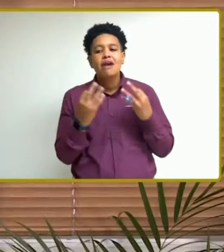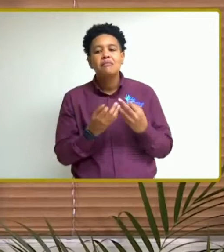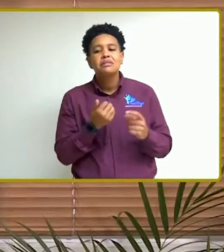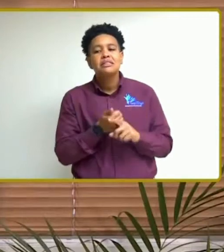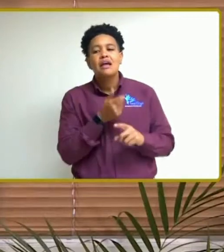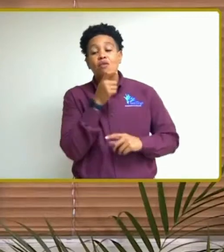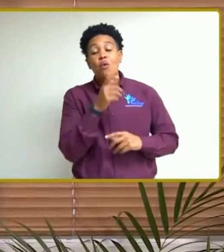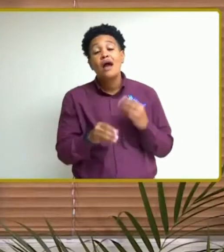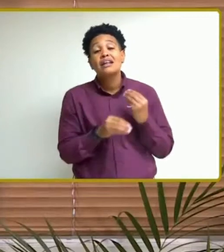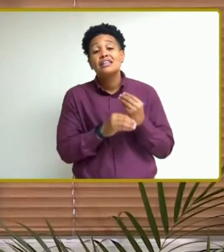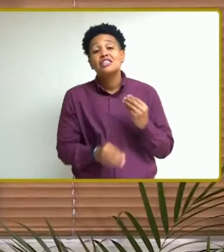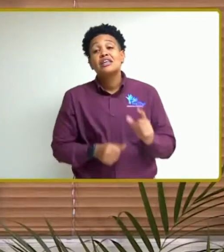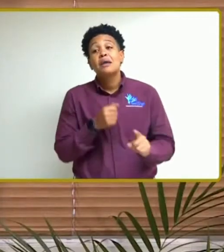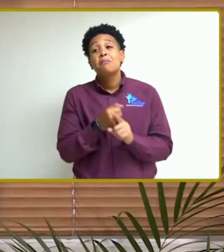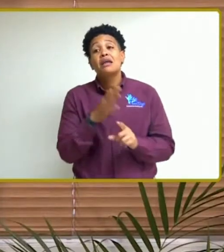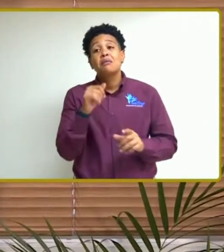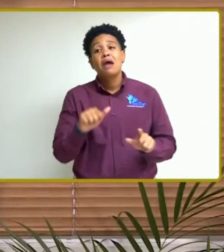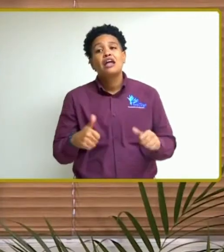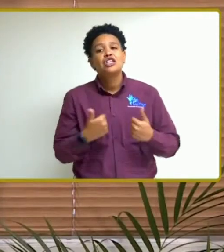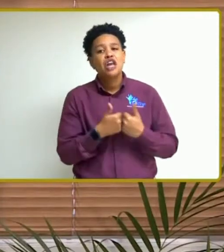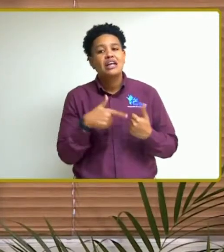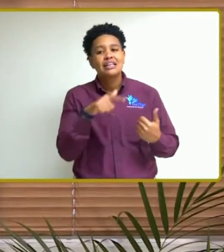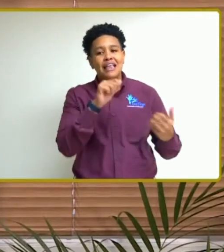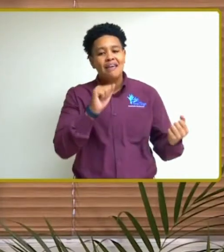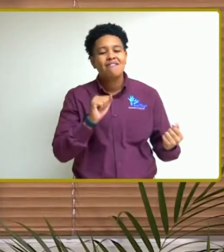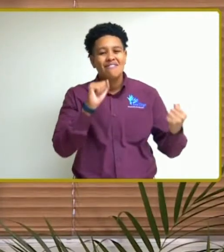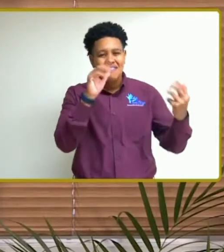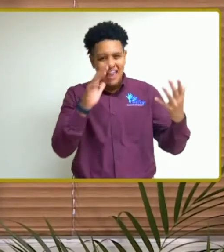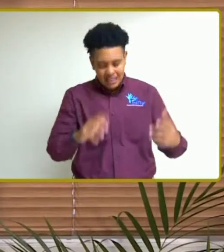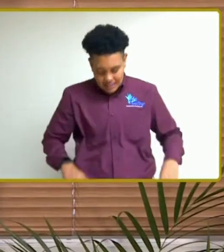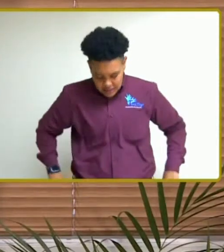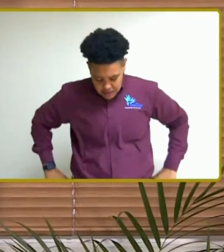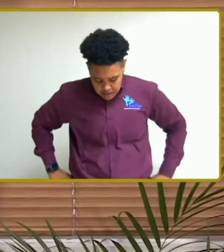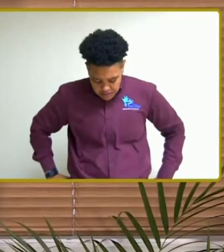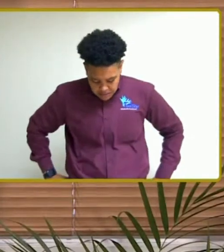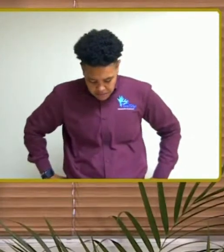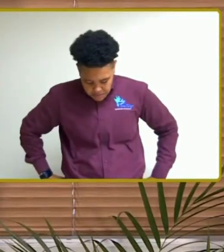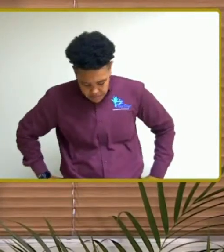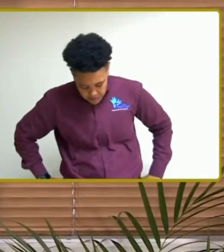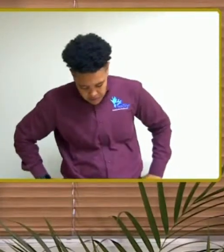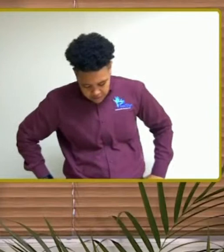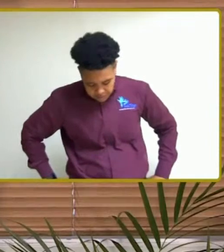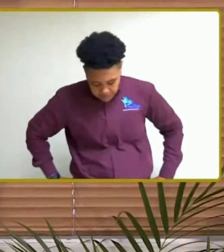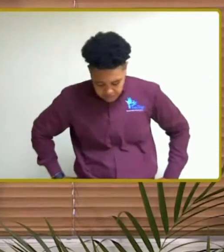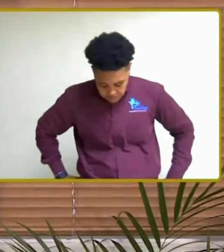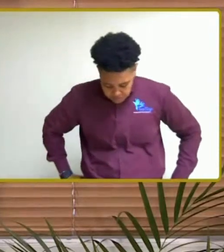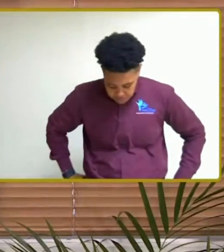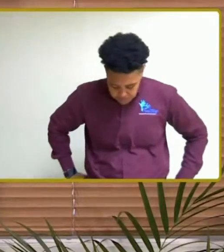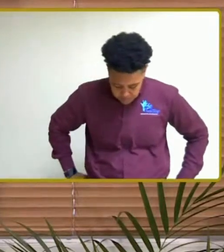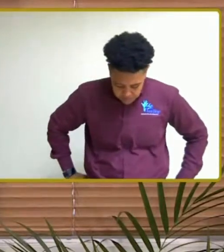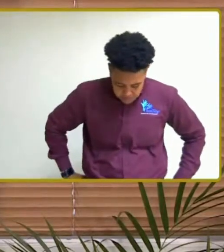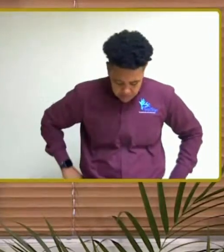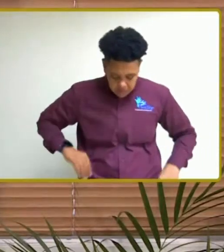also affected by the challenges that they face. In other areas of the COVID